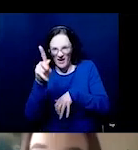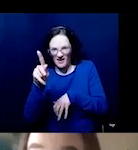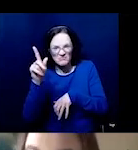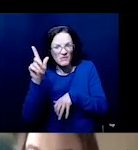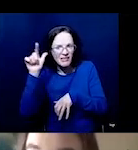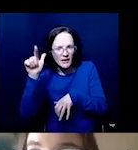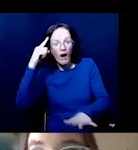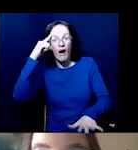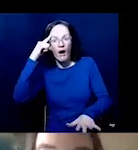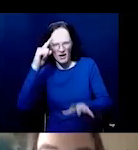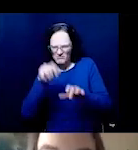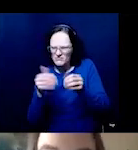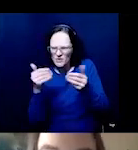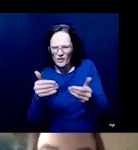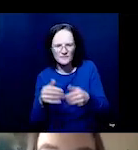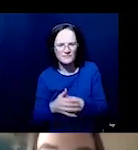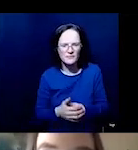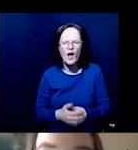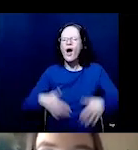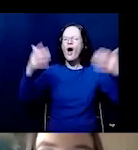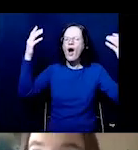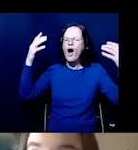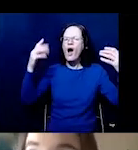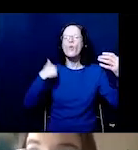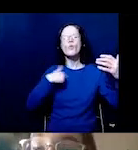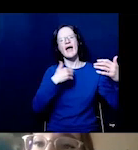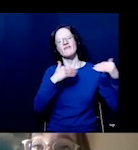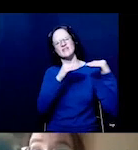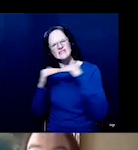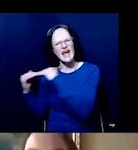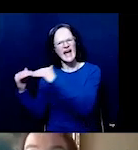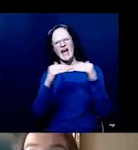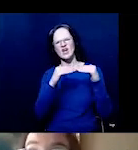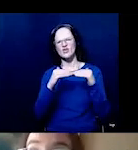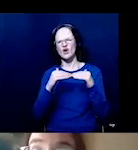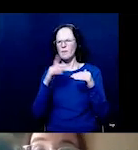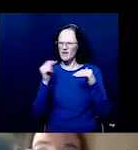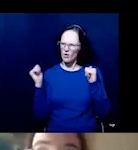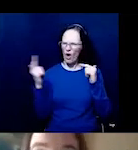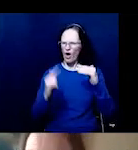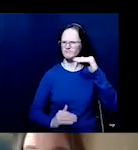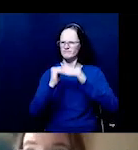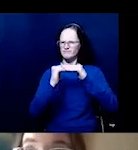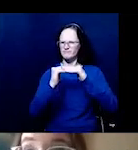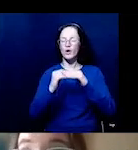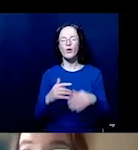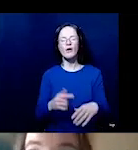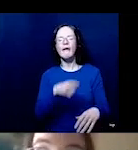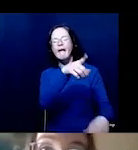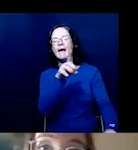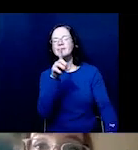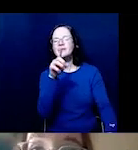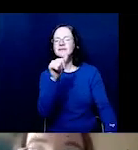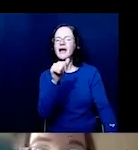same standards. Oh yeah, we hear that too, huh? They're using disability as an excuse. Oh, and that often happened with my